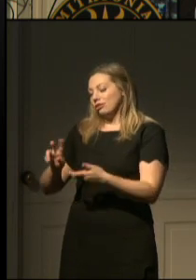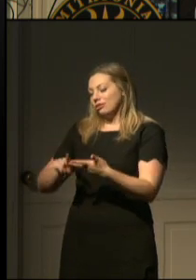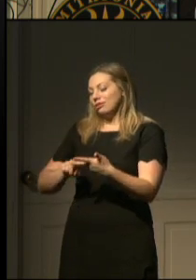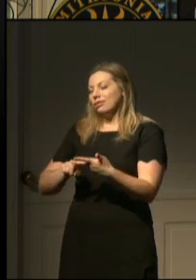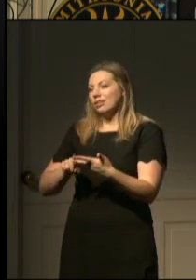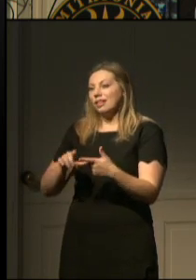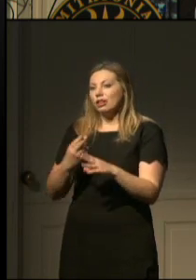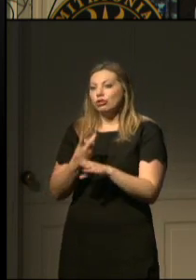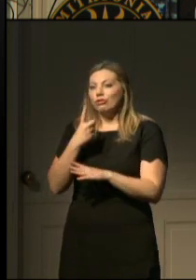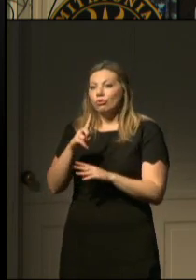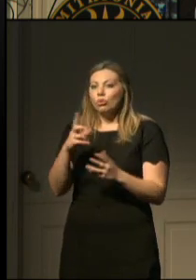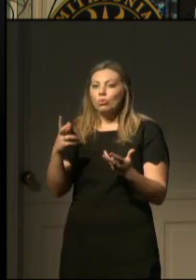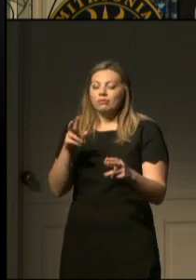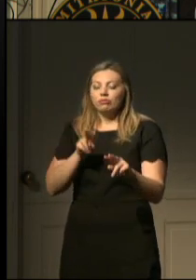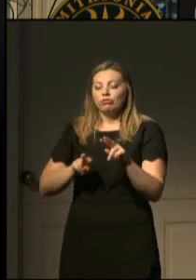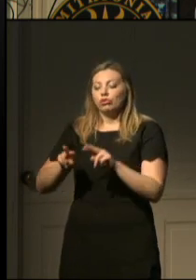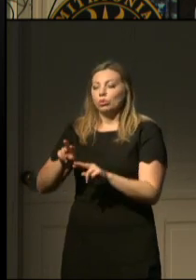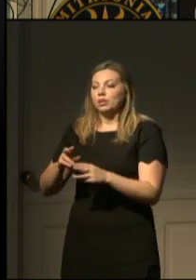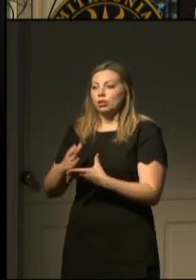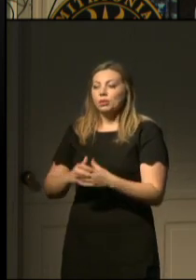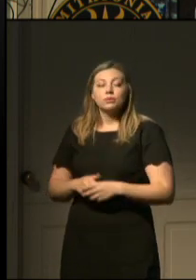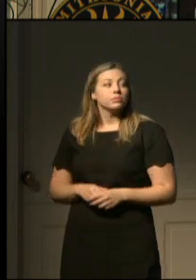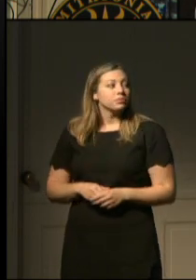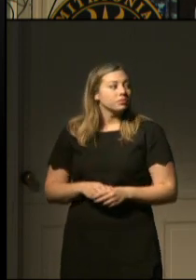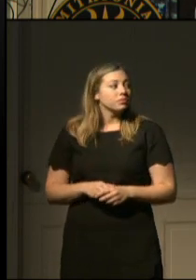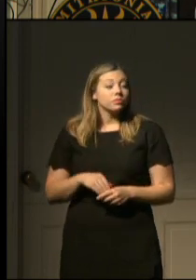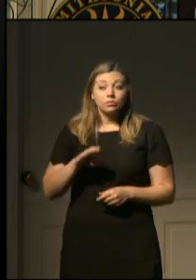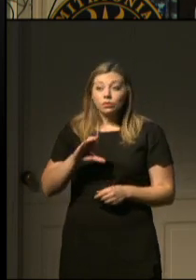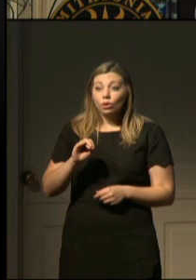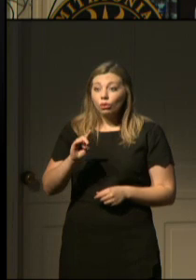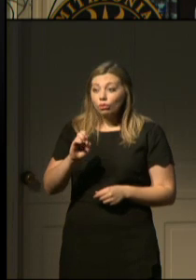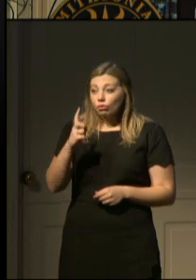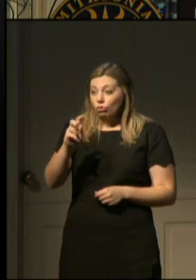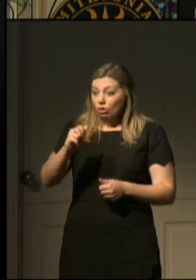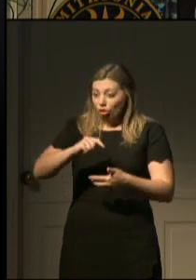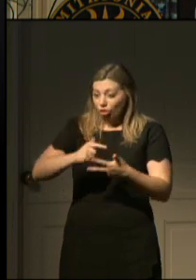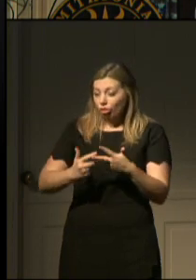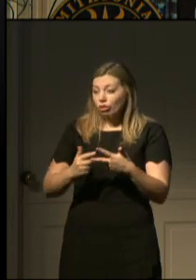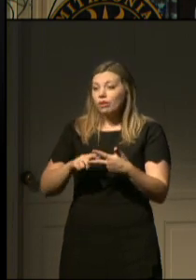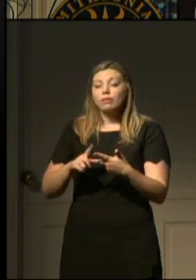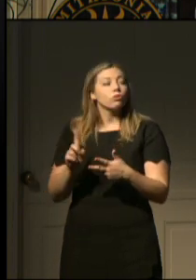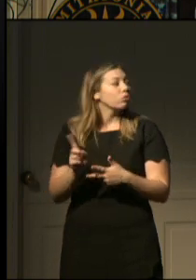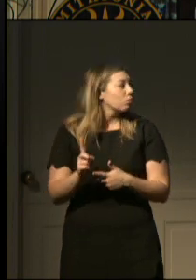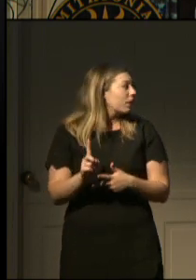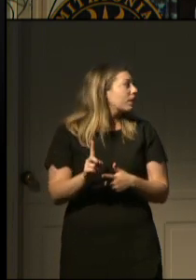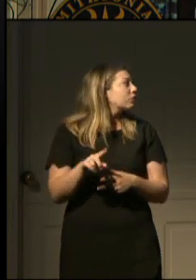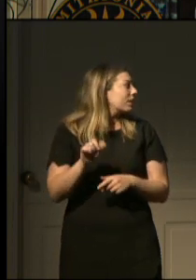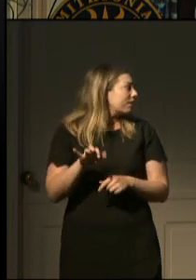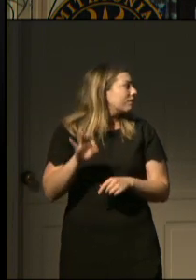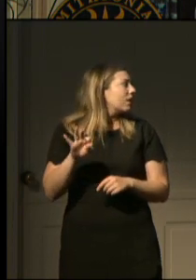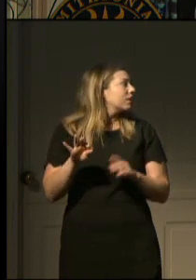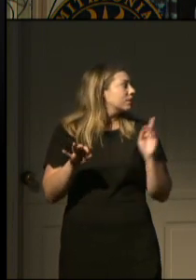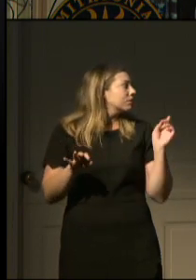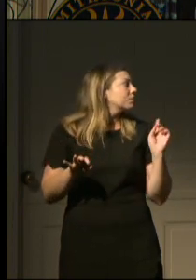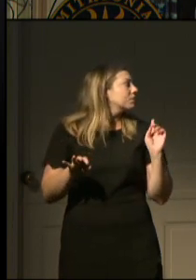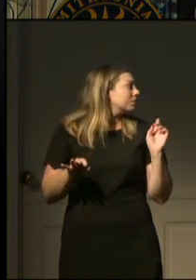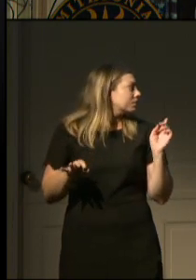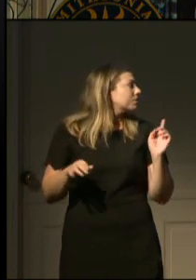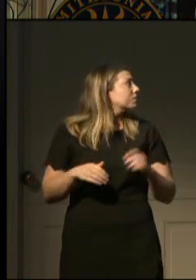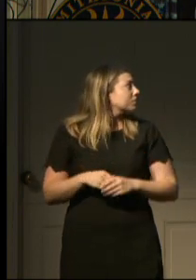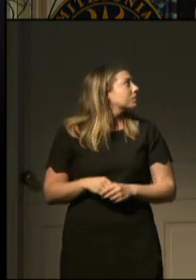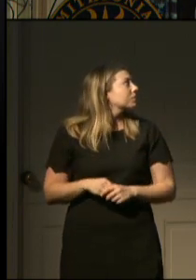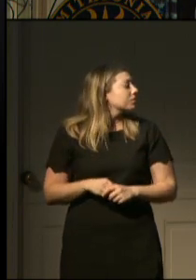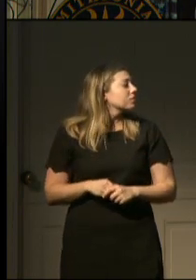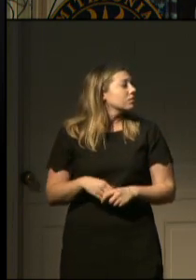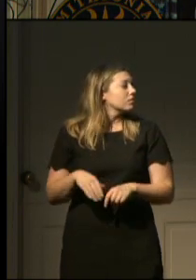authoring and the viewing components. The code for all three of these are available on GitHub. Voyager is the most mature, followed